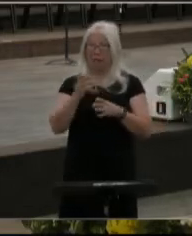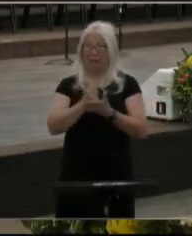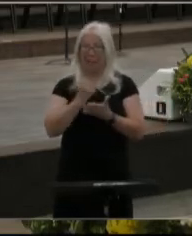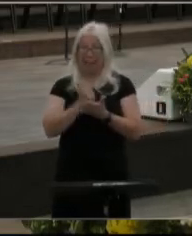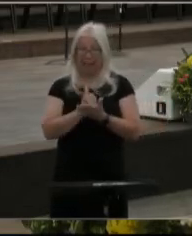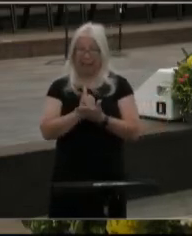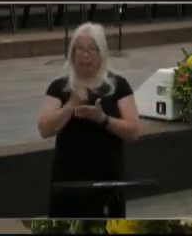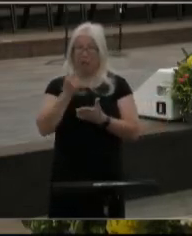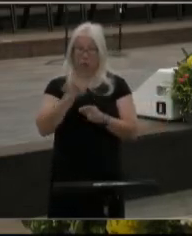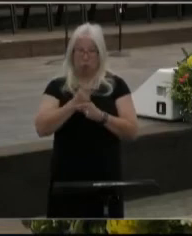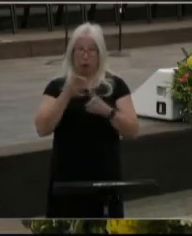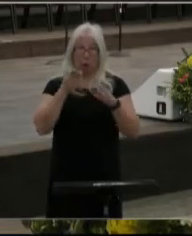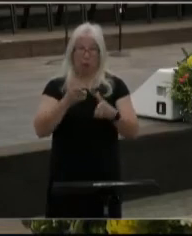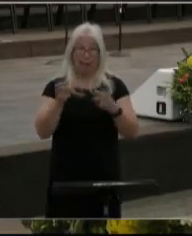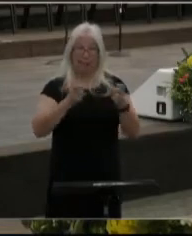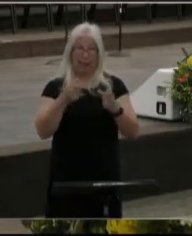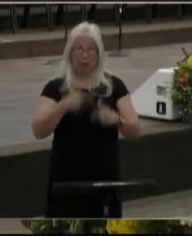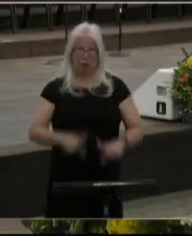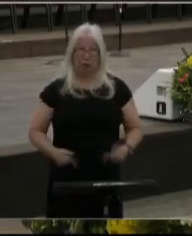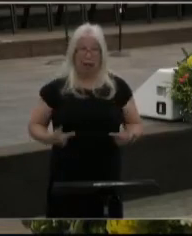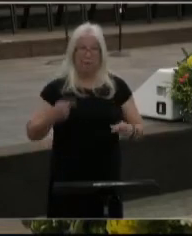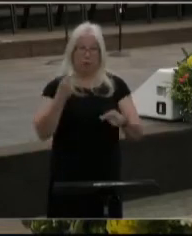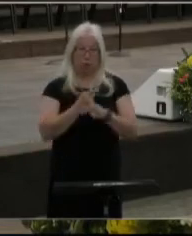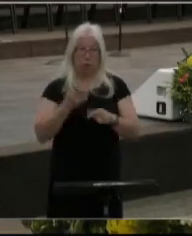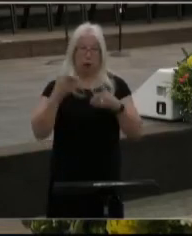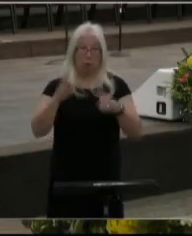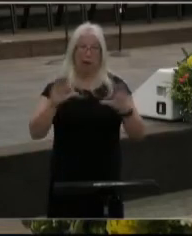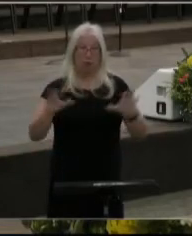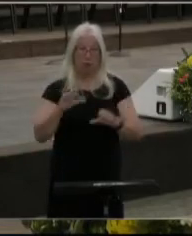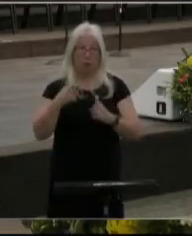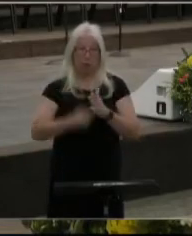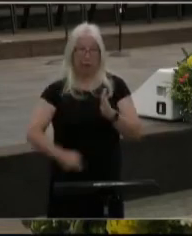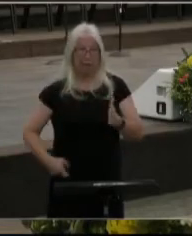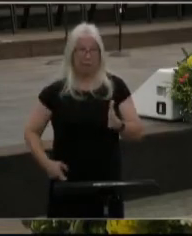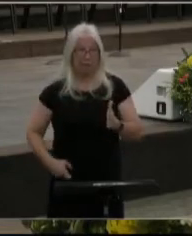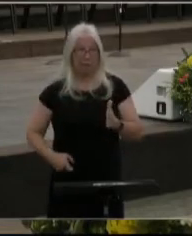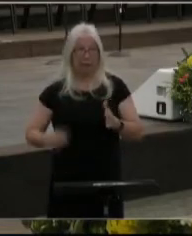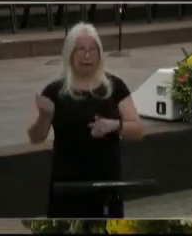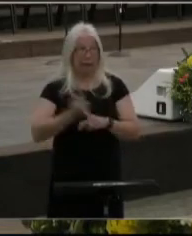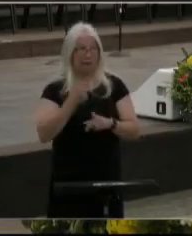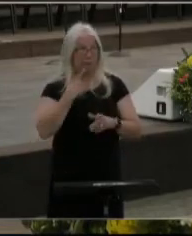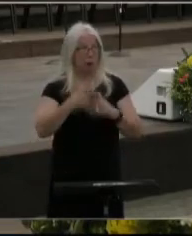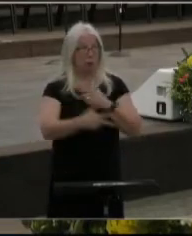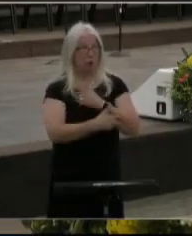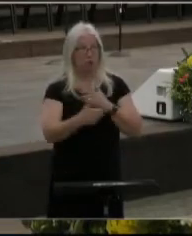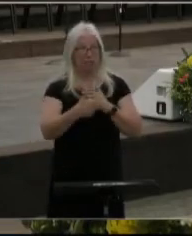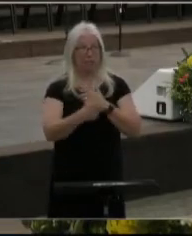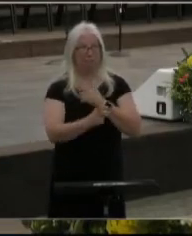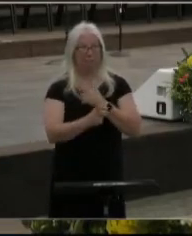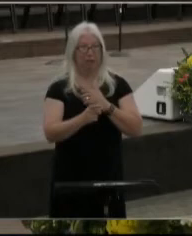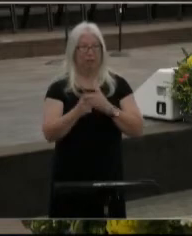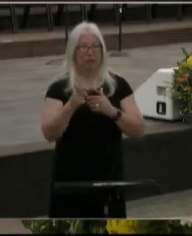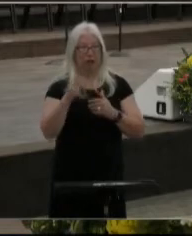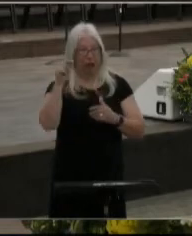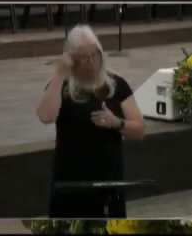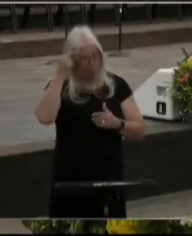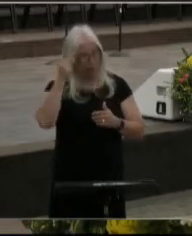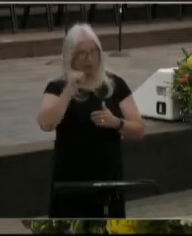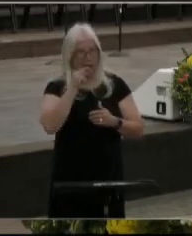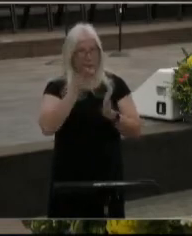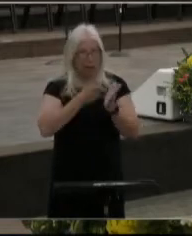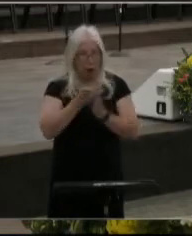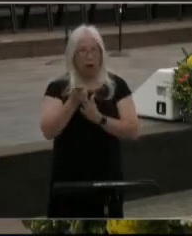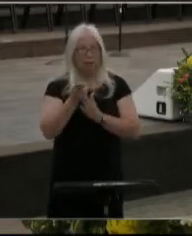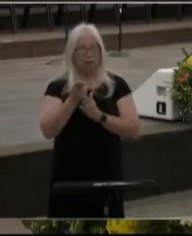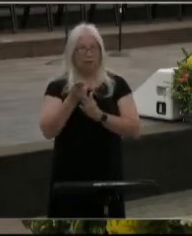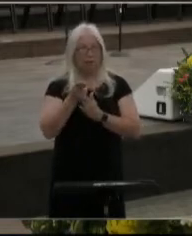gain. There's an ethical way to handle your life. And there's an ethical way to do your taxes. Everybody wants to cheat the government. Everybody wants to be dishonest.